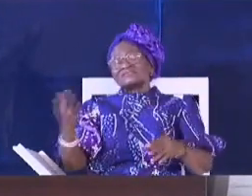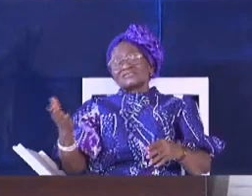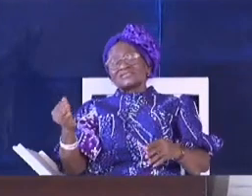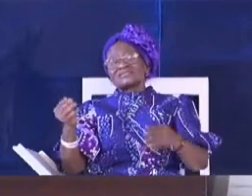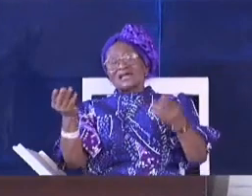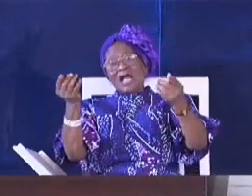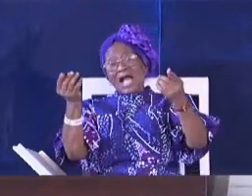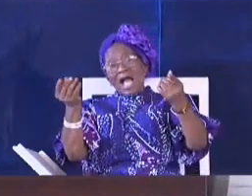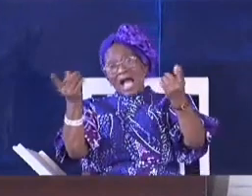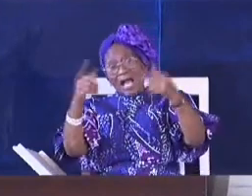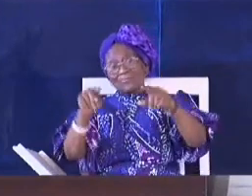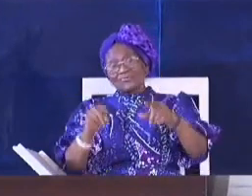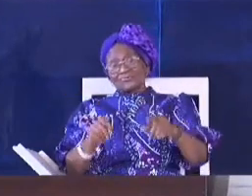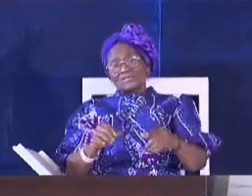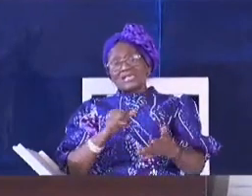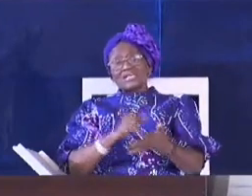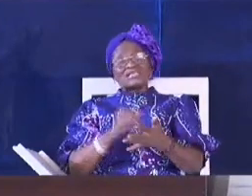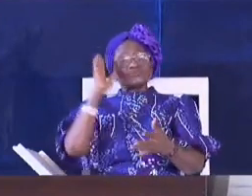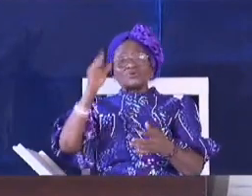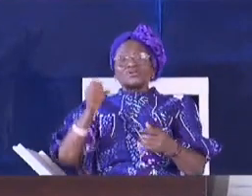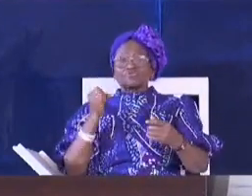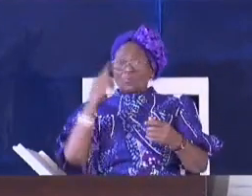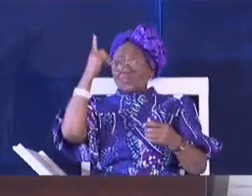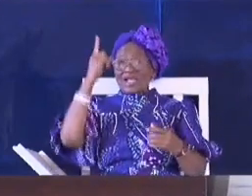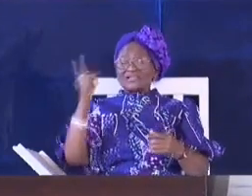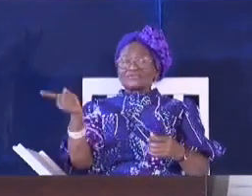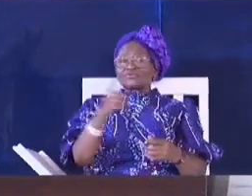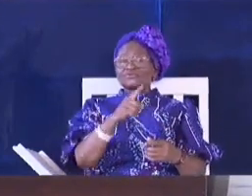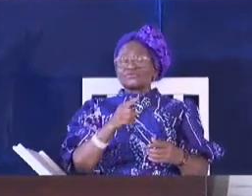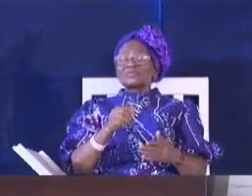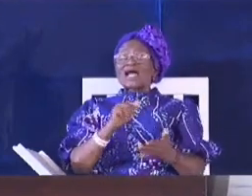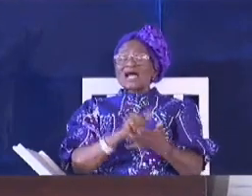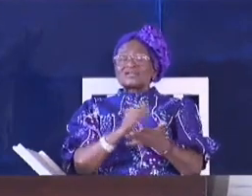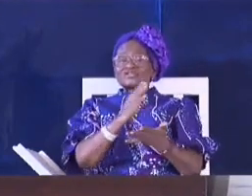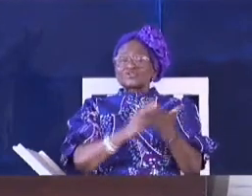It will amuse you that some people have, who thought that